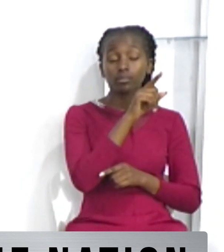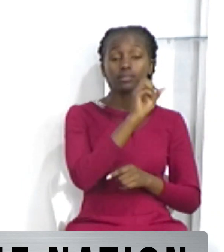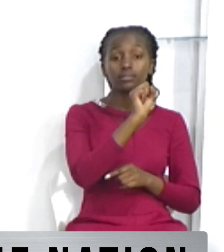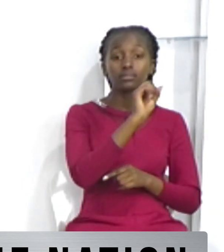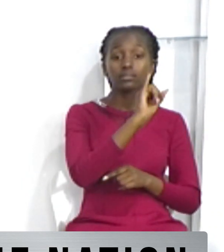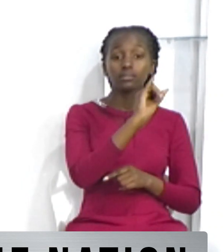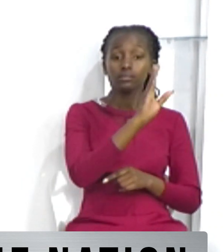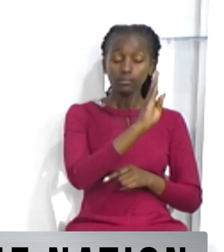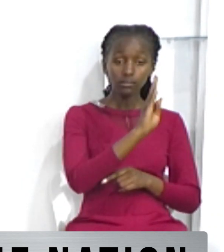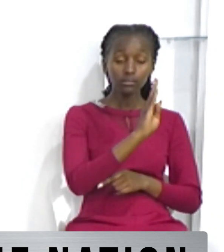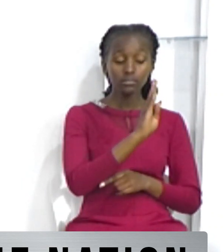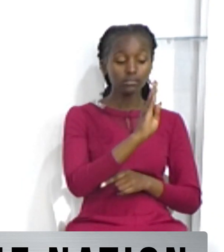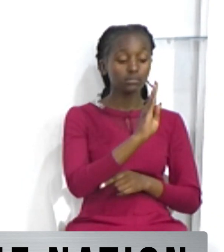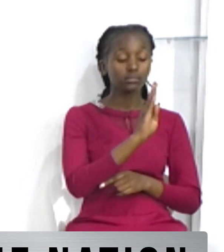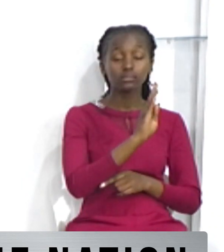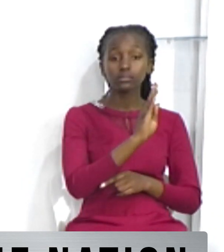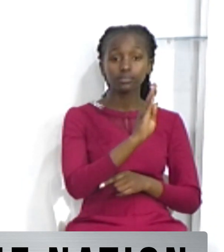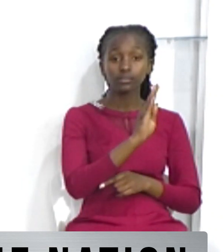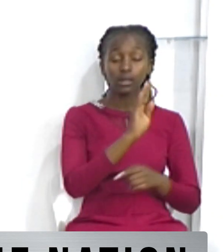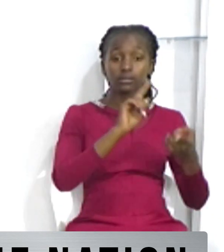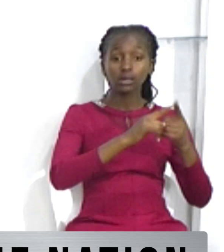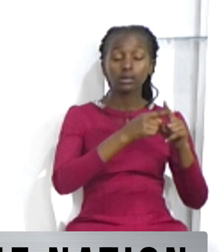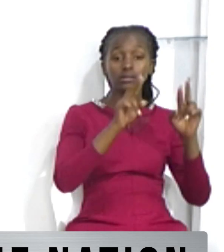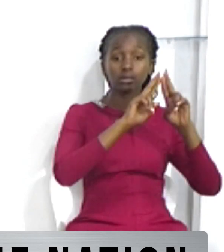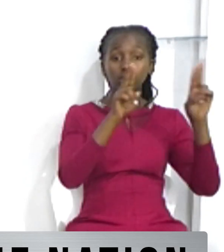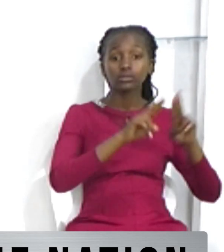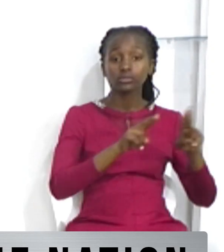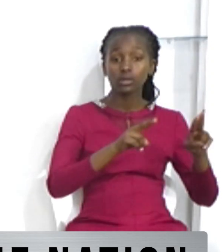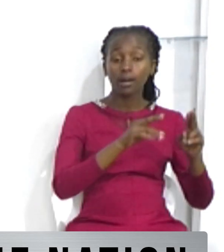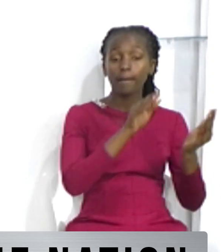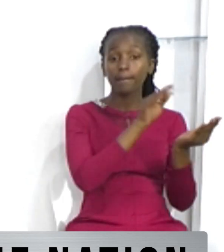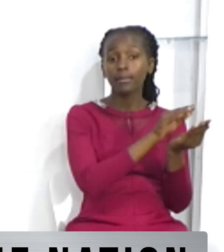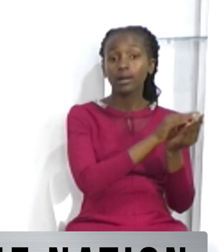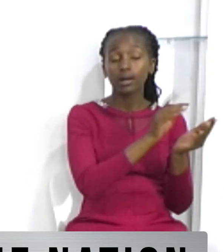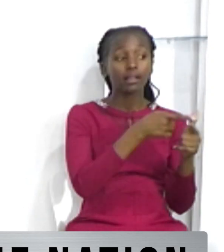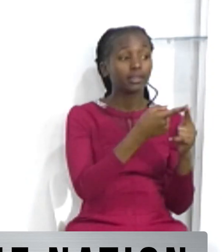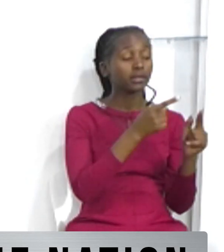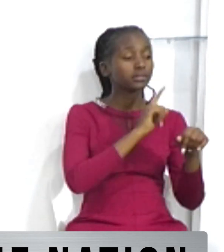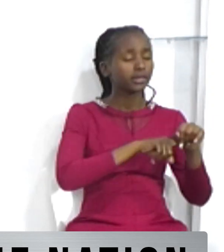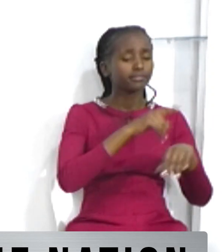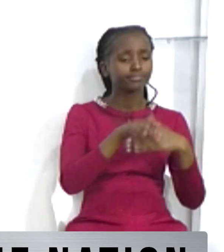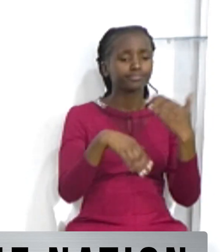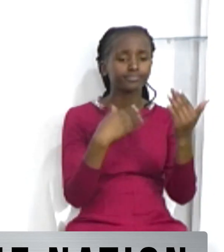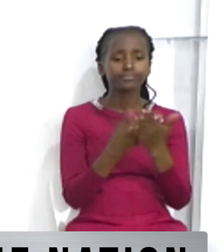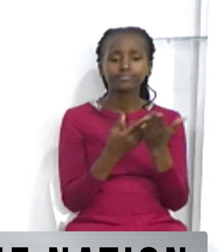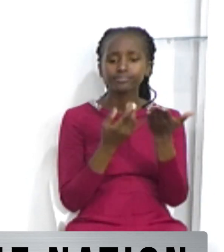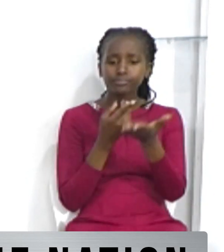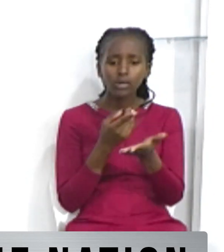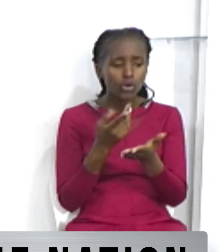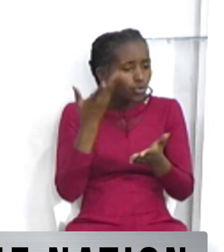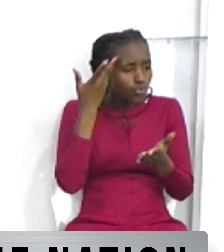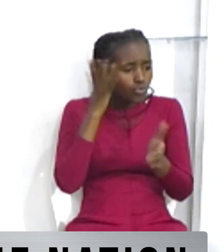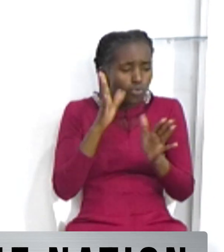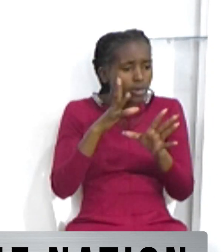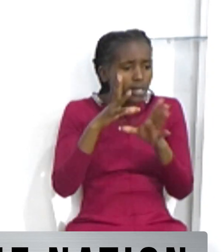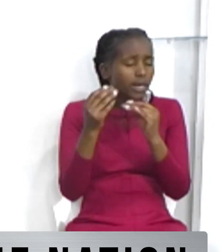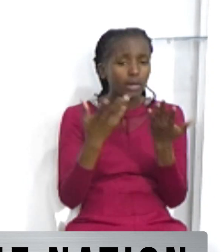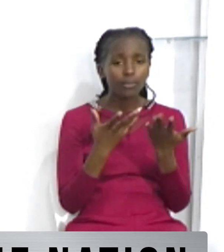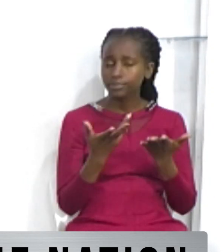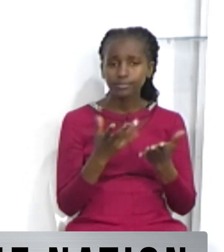SIB, the Standard International Banks. Yeah. It comes, but where it went, it is not